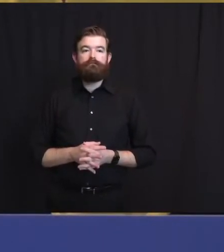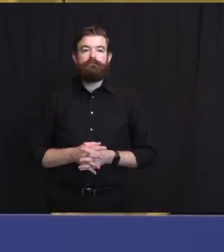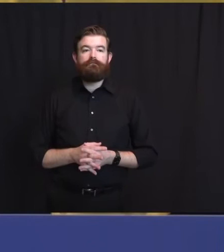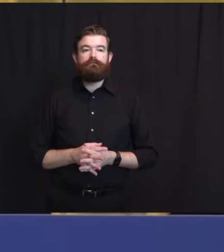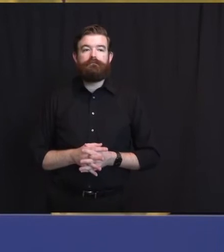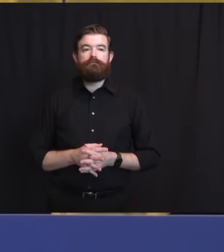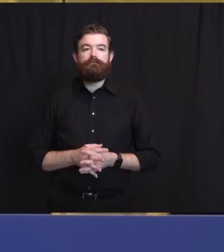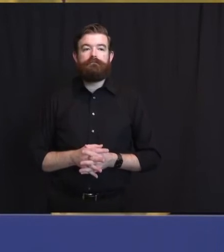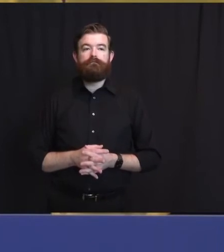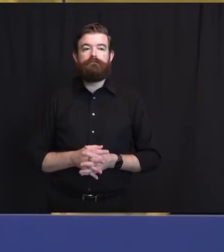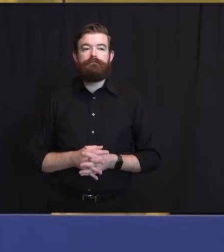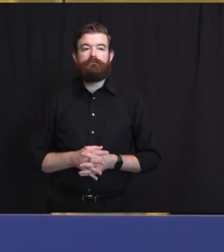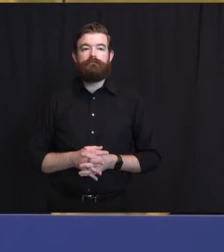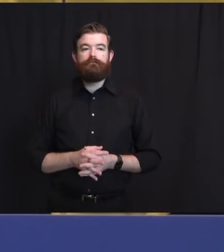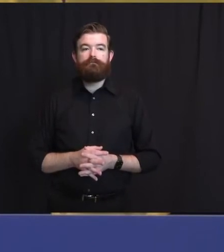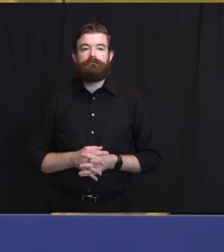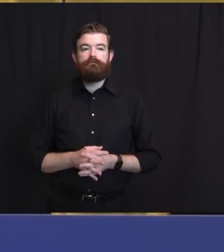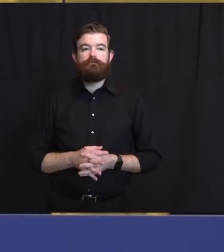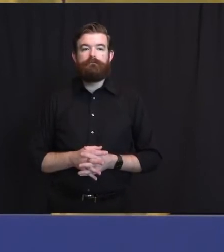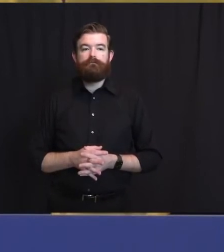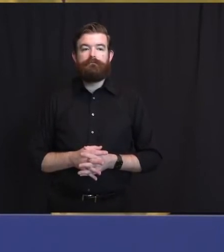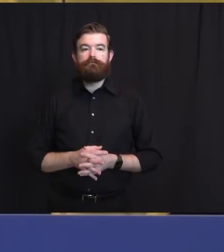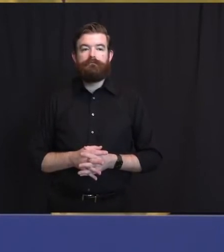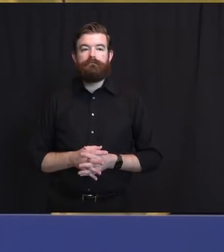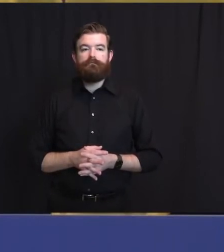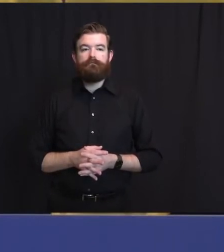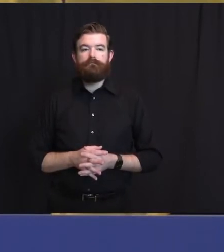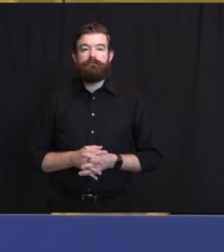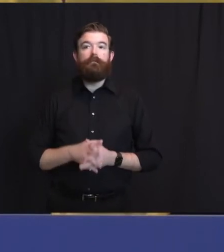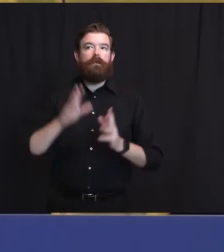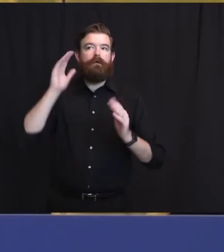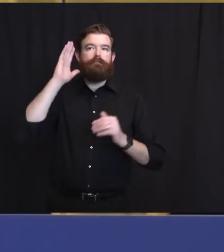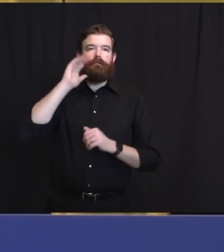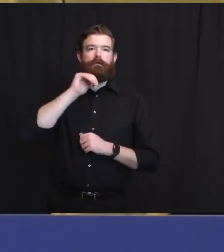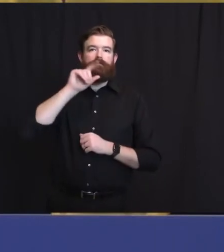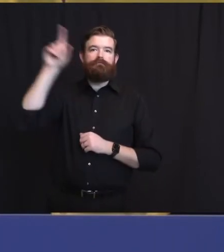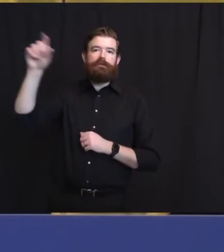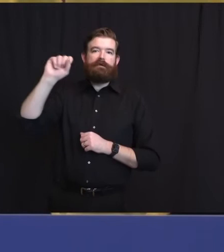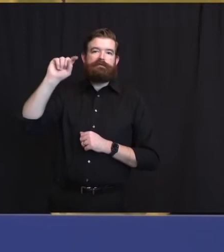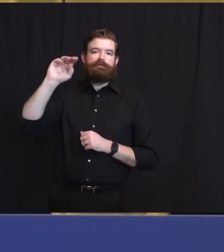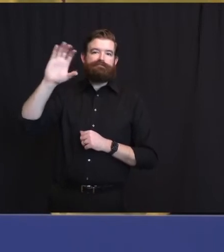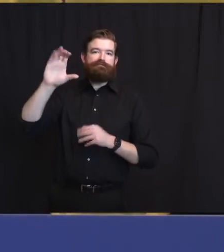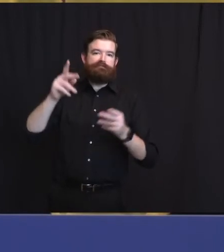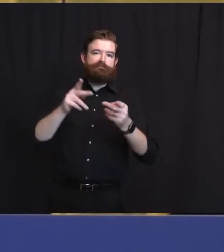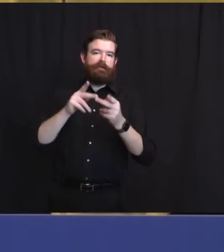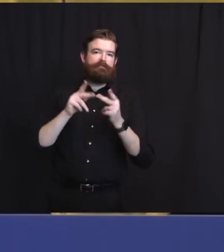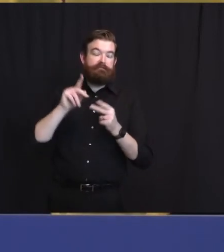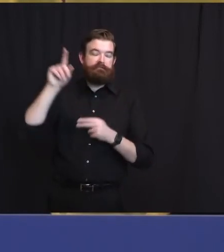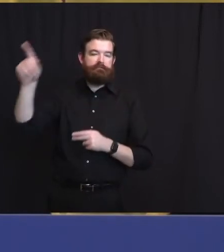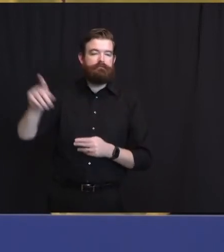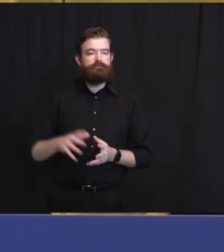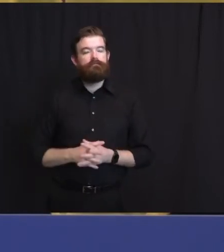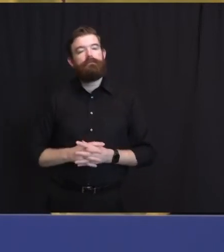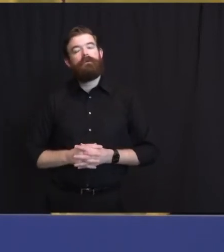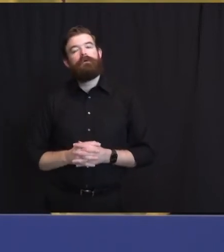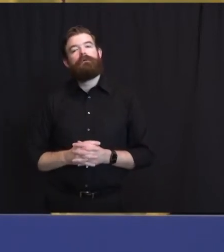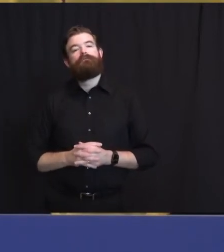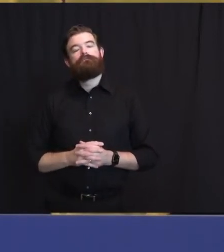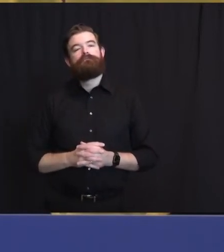of which, we'll start with Charlie. Before we do, we're going to go, unless Mahan says otherwise, Monday and Wednesday this week and Monday and Wednesday next